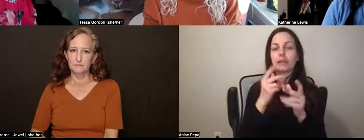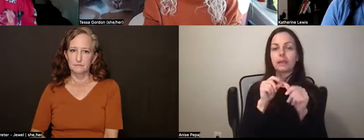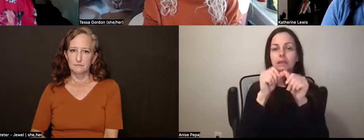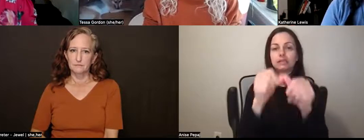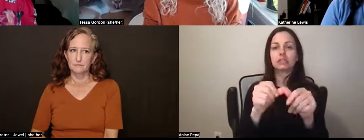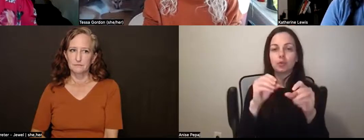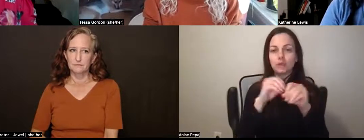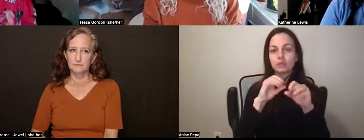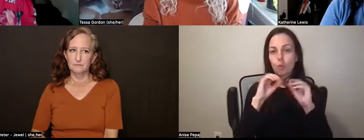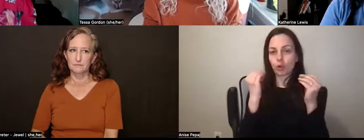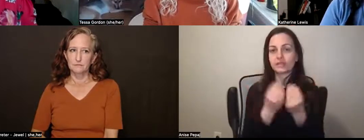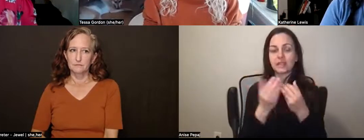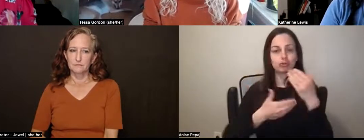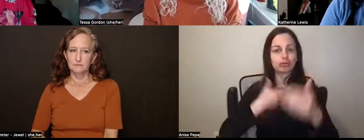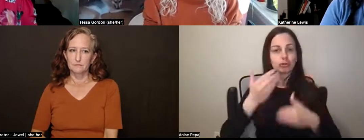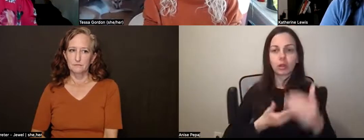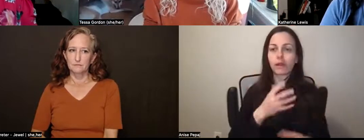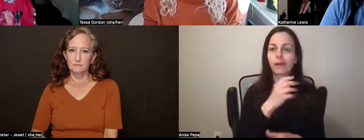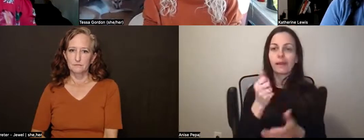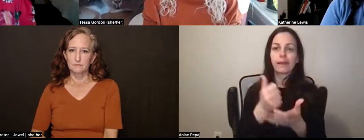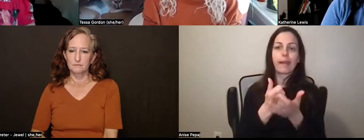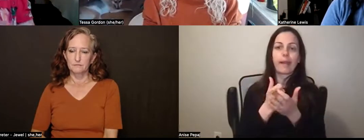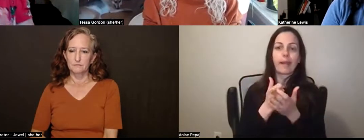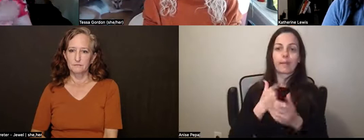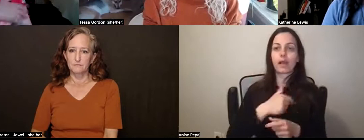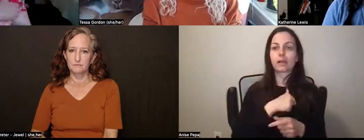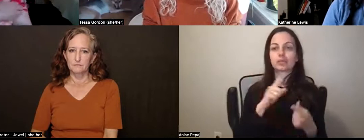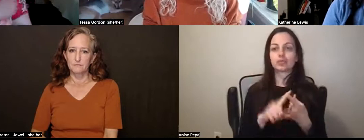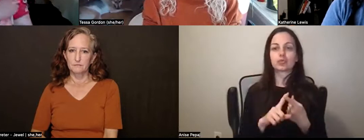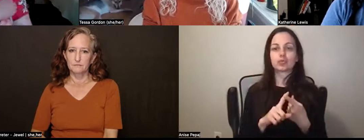going and helping us to